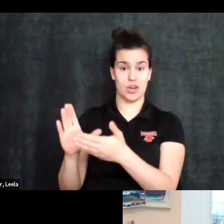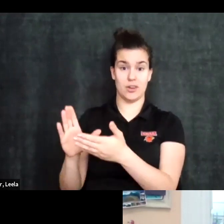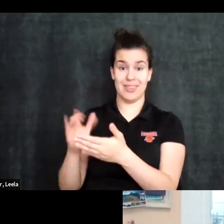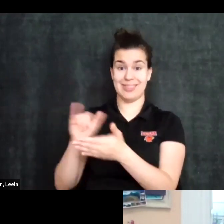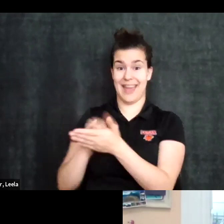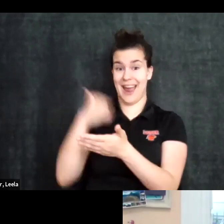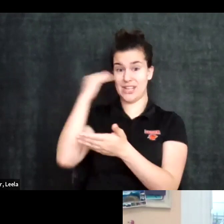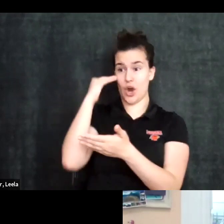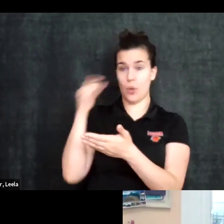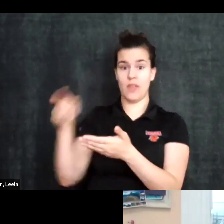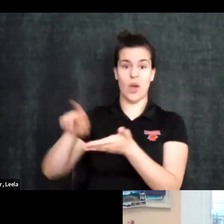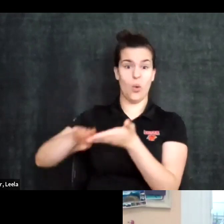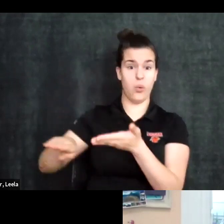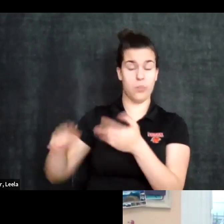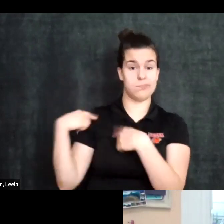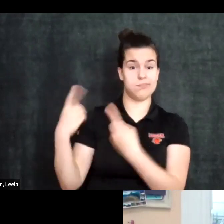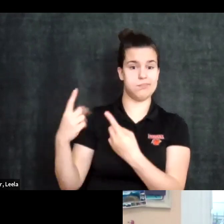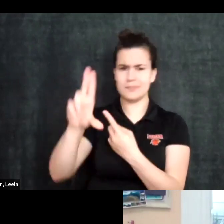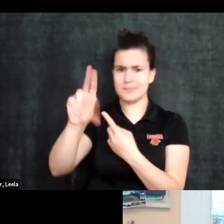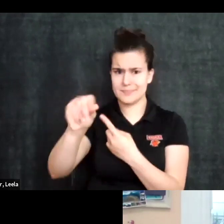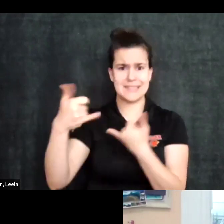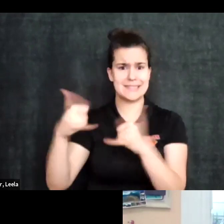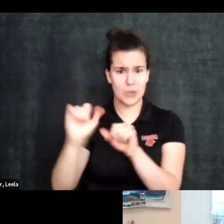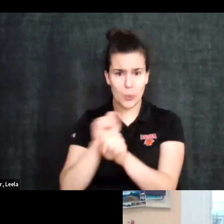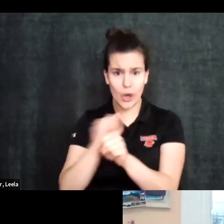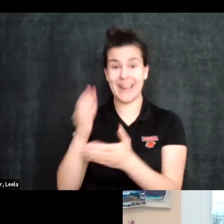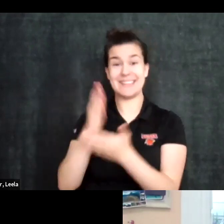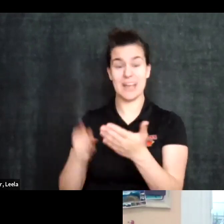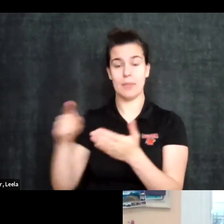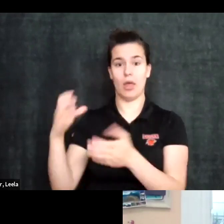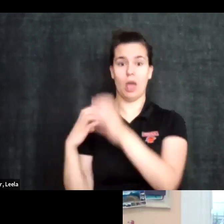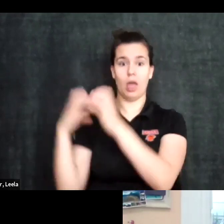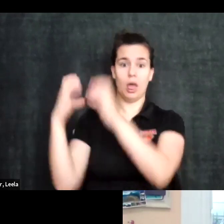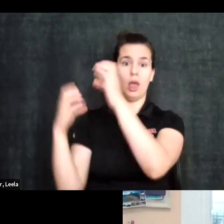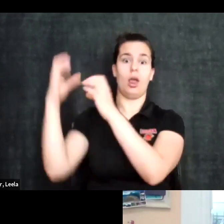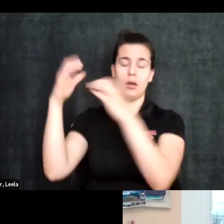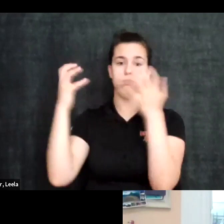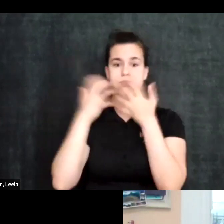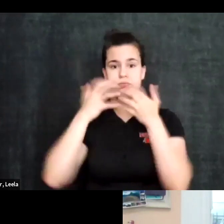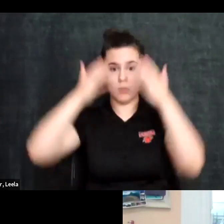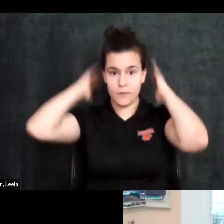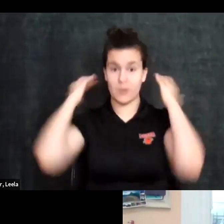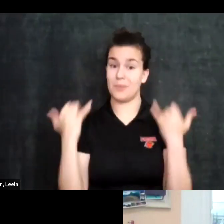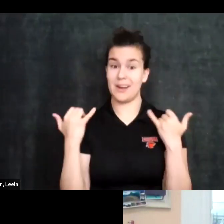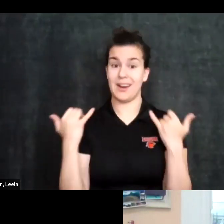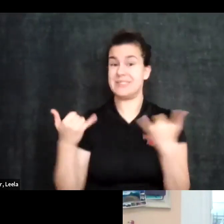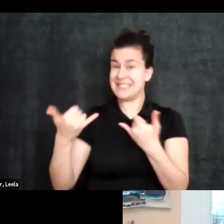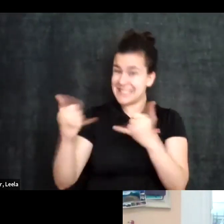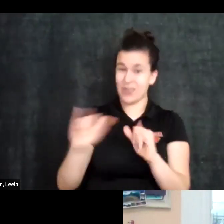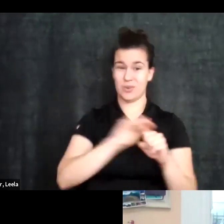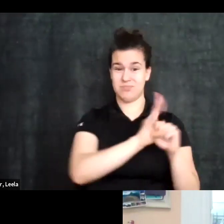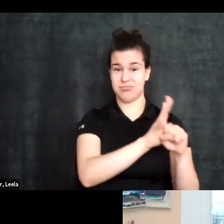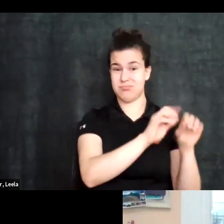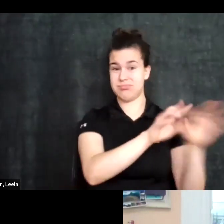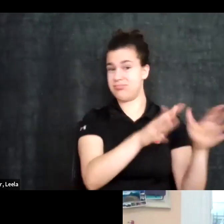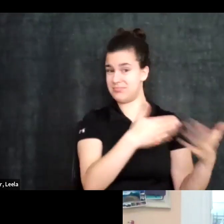working, and some have way more than they can do. Our plates are full. I've canvassed some of the local firms